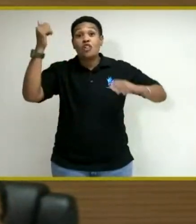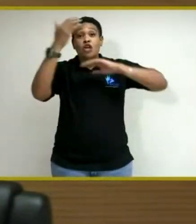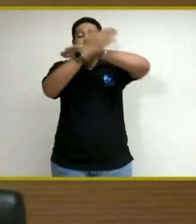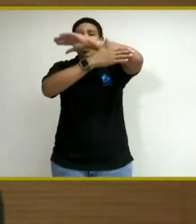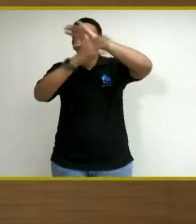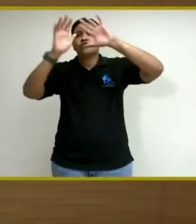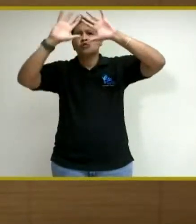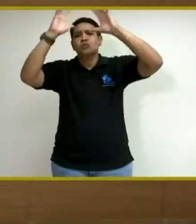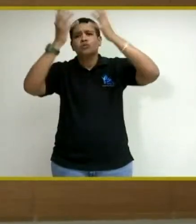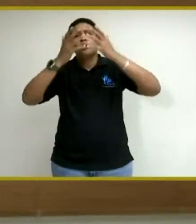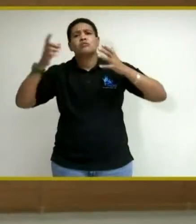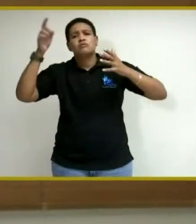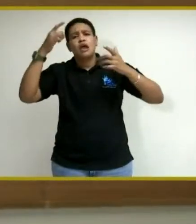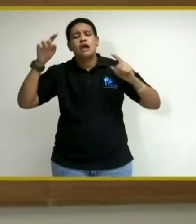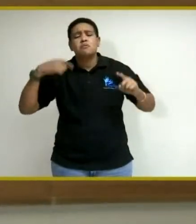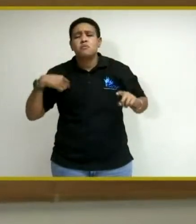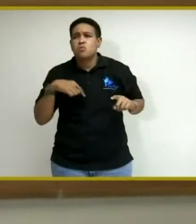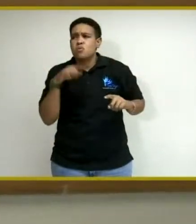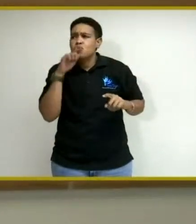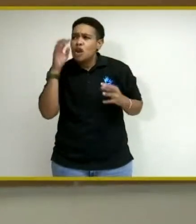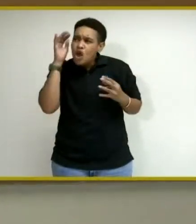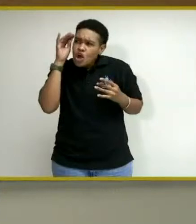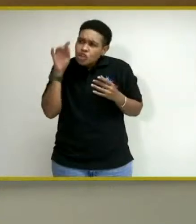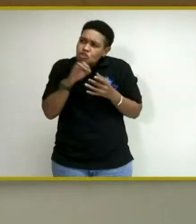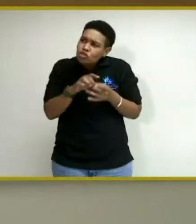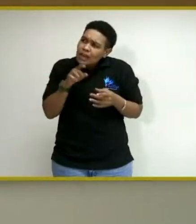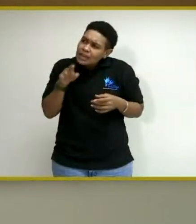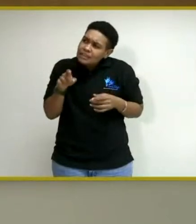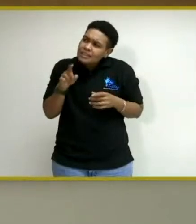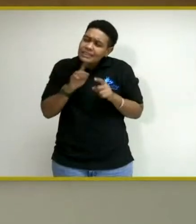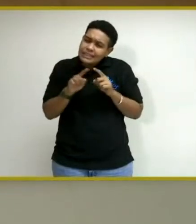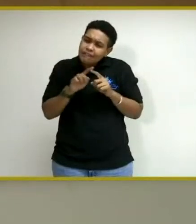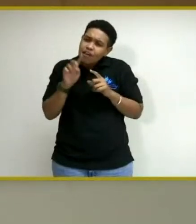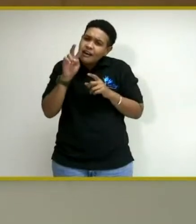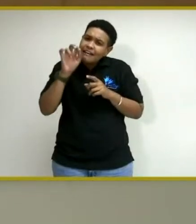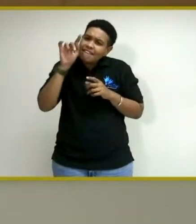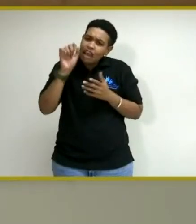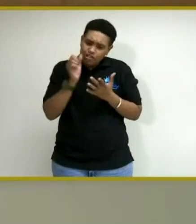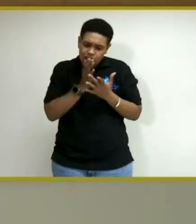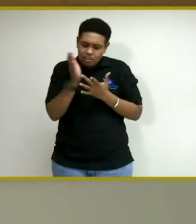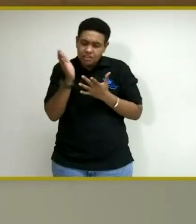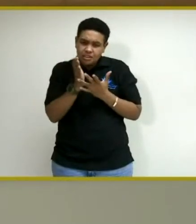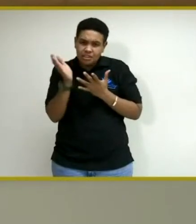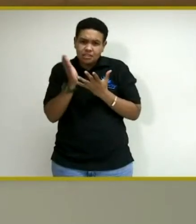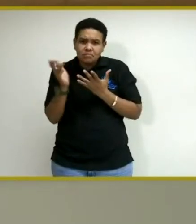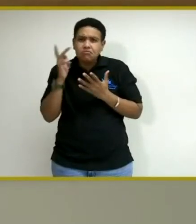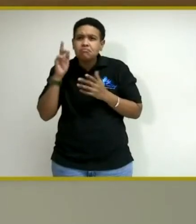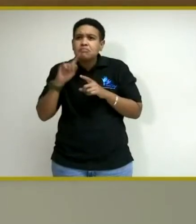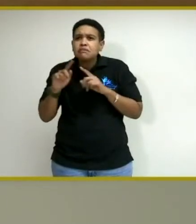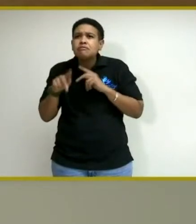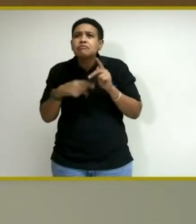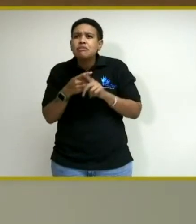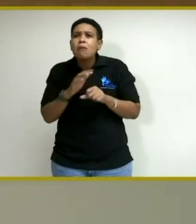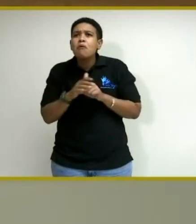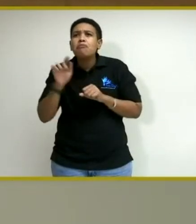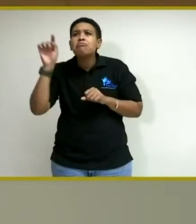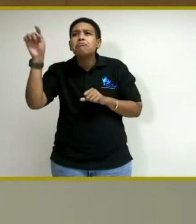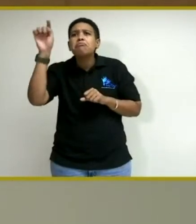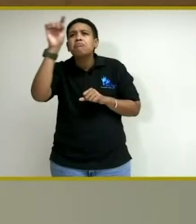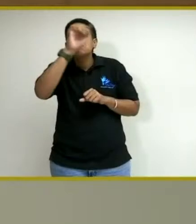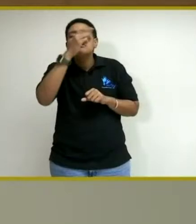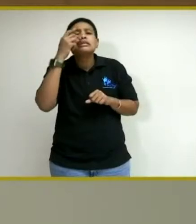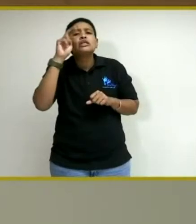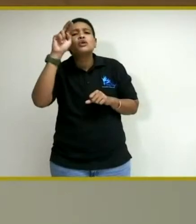country, we are pretty much concerned about variants. We would have seen that in the